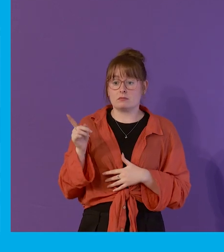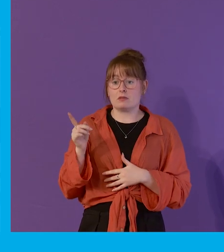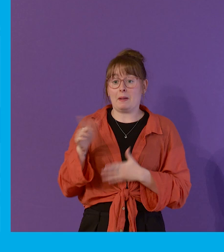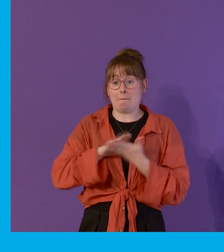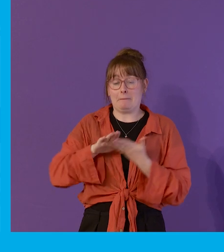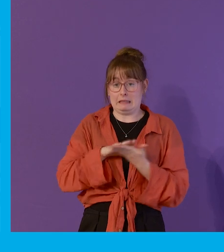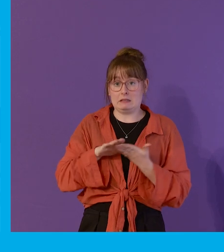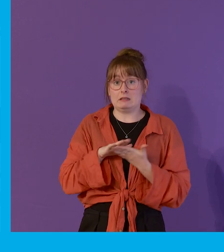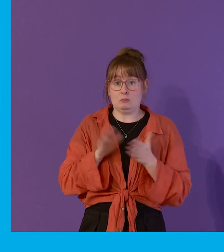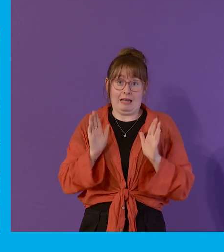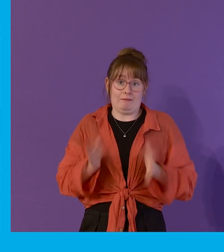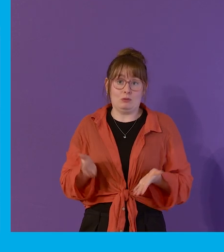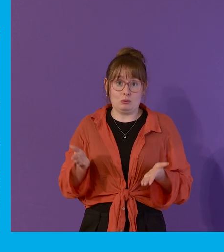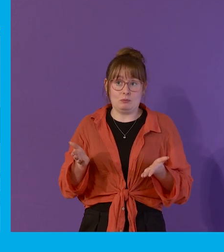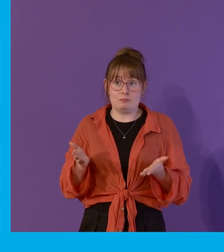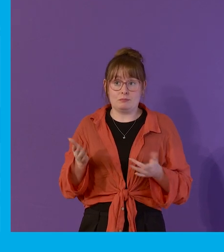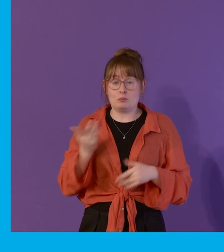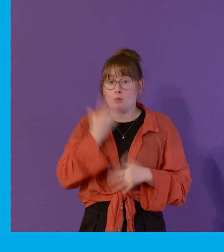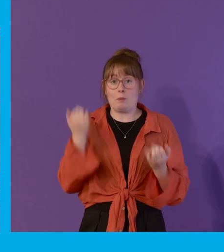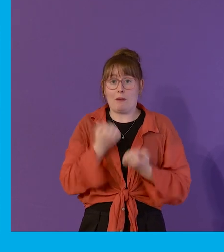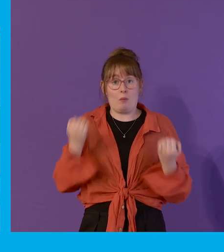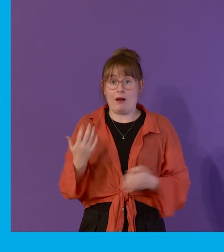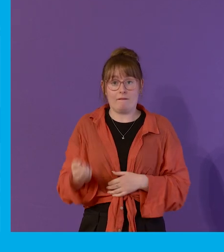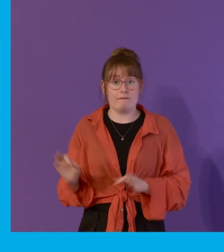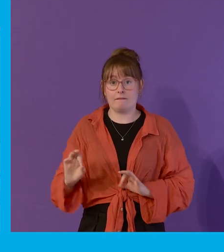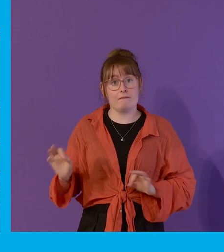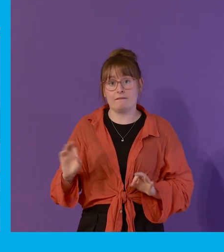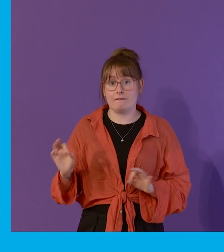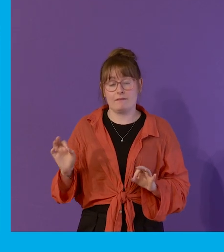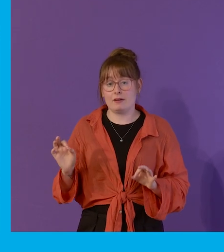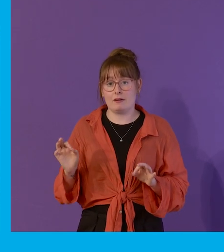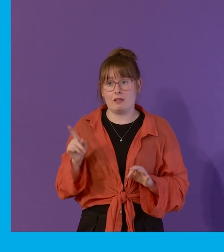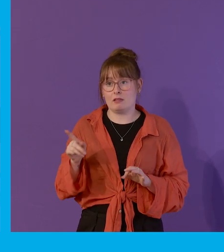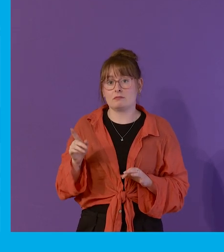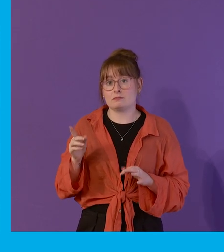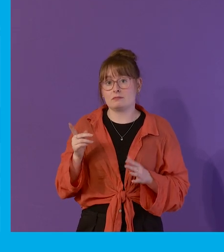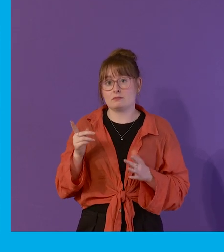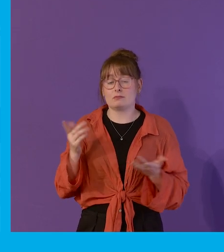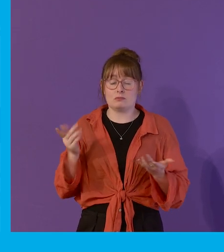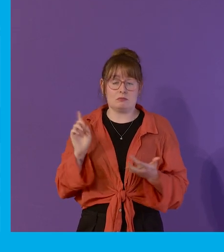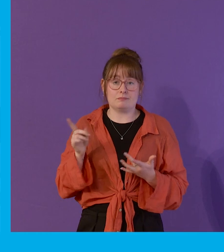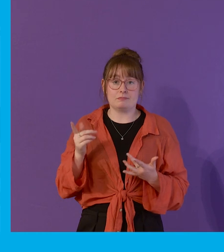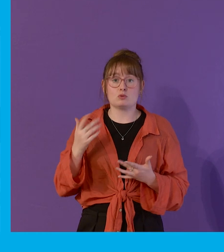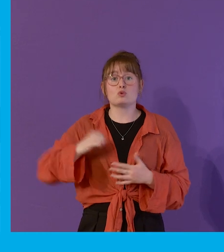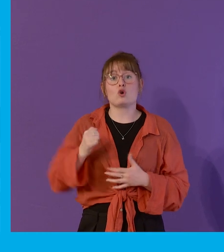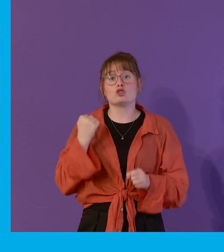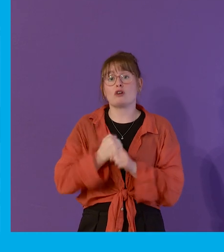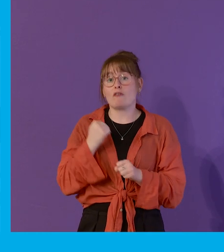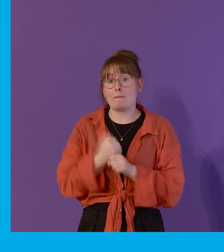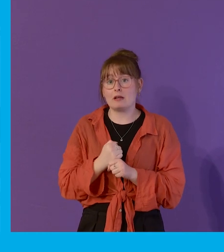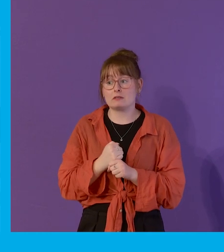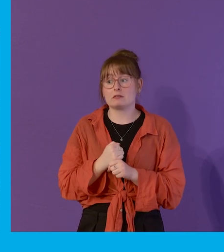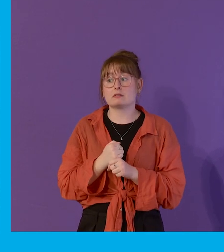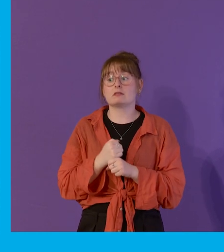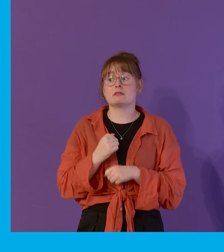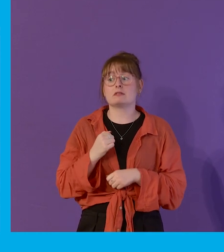it means that we have no discretion if there's a council tax, which is one of the worst things that the Scottish Government can do to us in terms